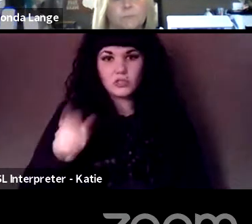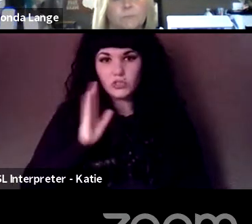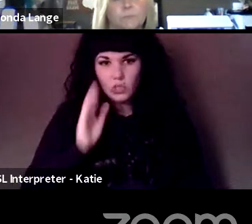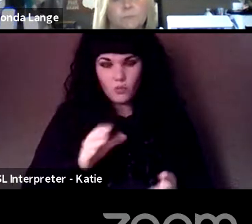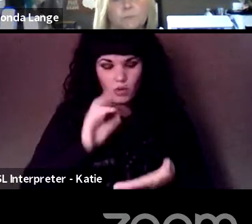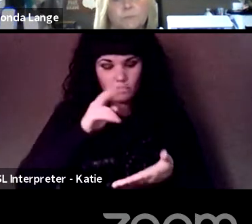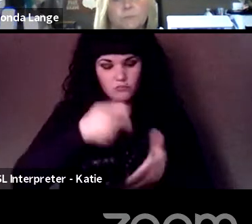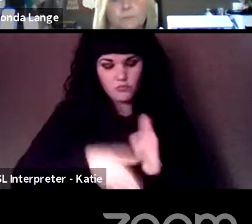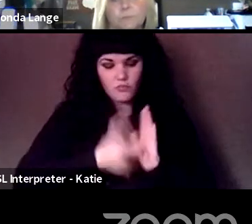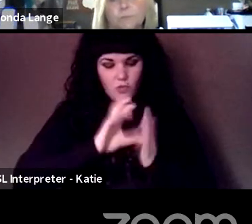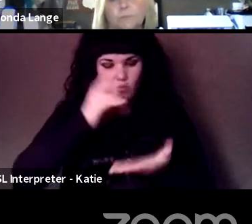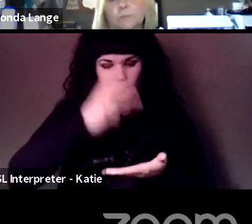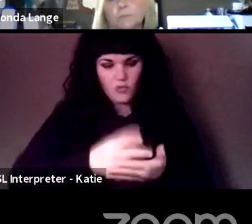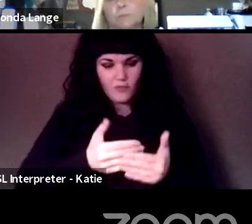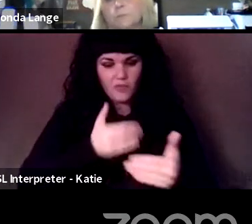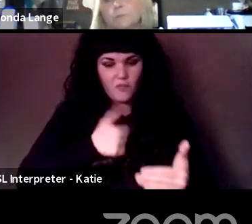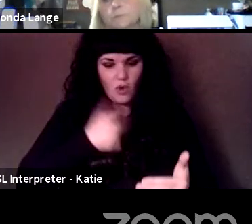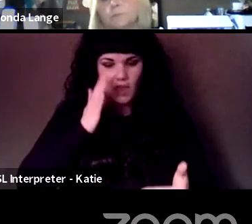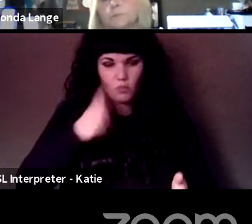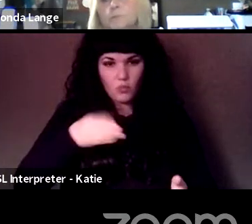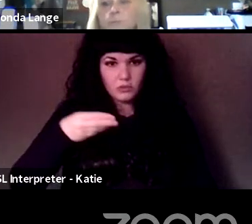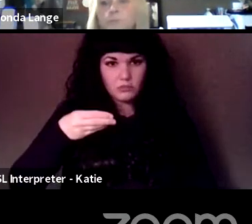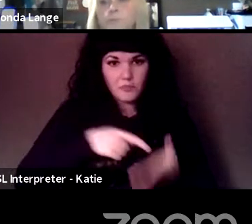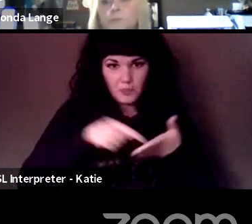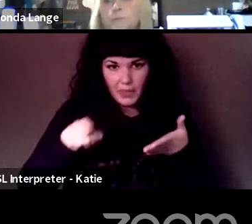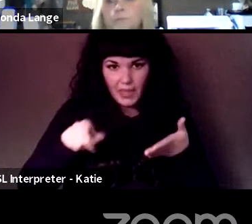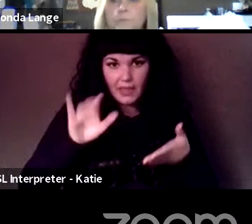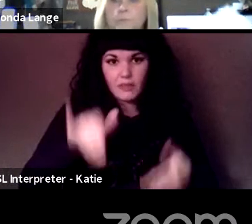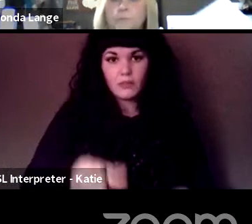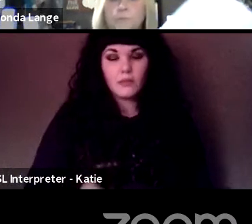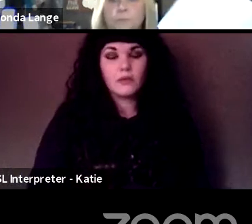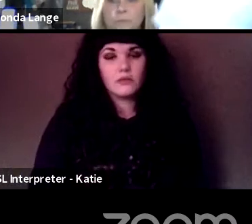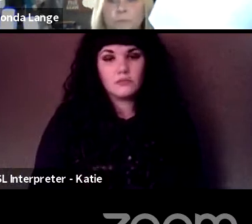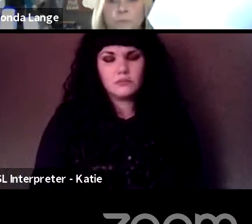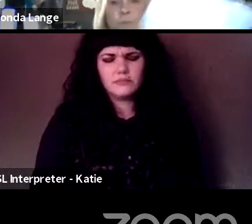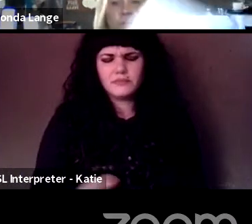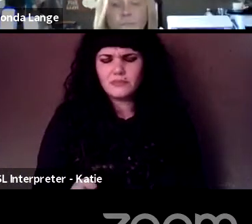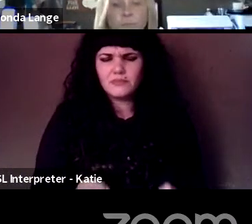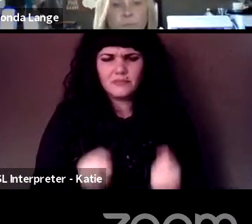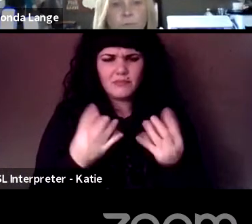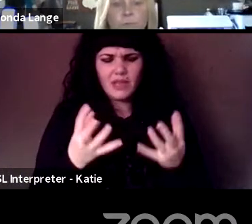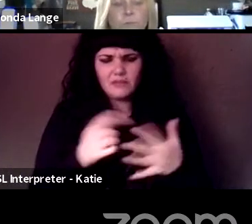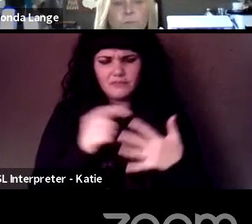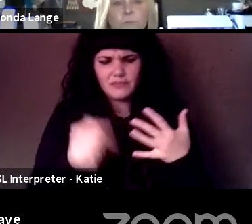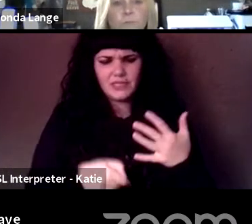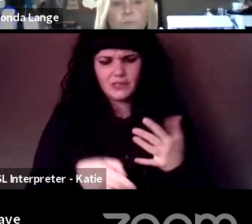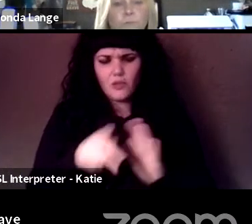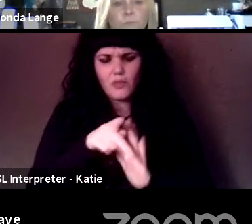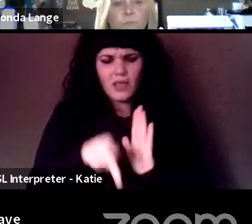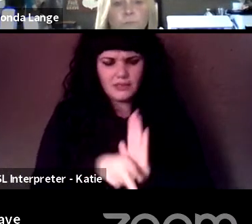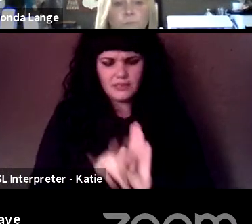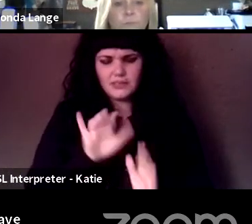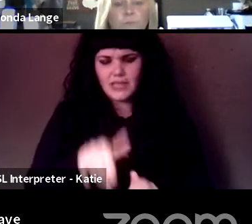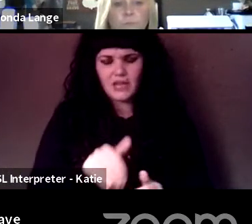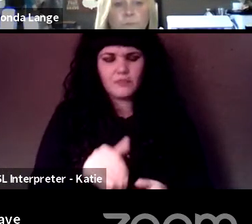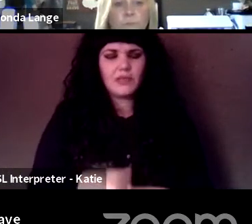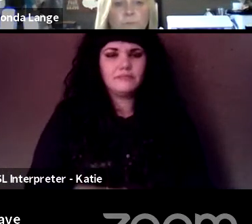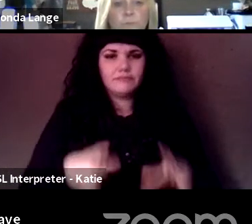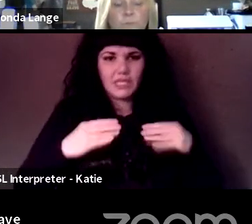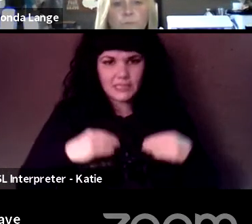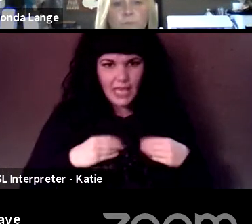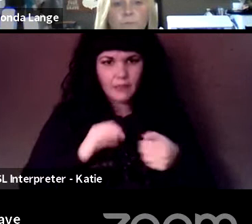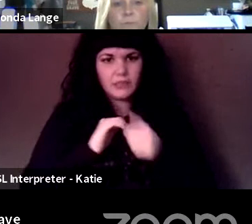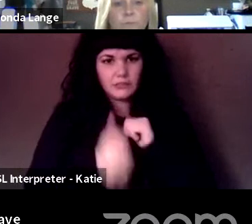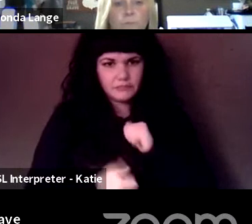expenses. A lot of these are policies that are already have been adopted. I just wanted you mostly to be aware, if you want